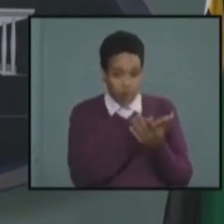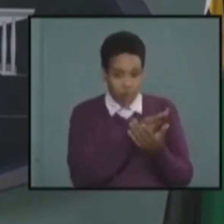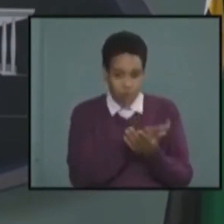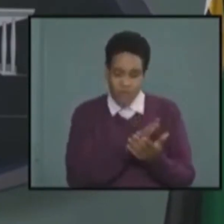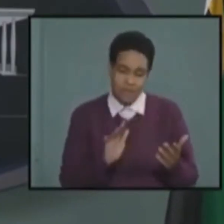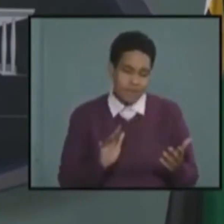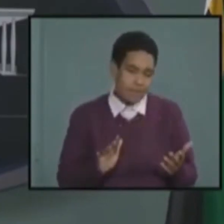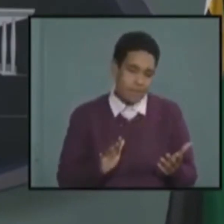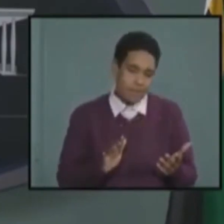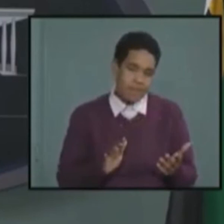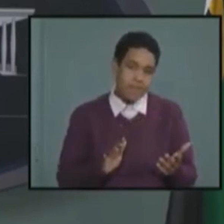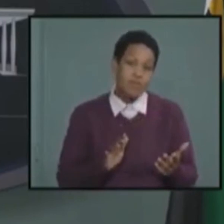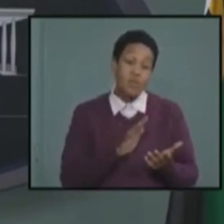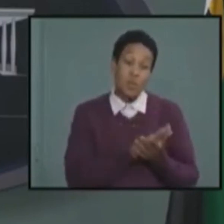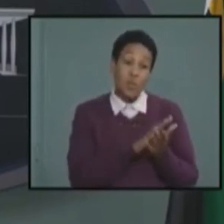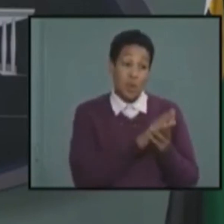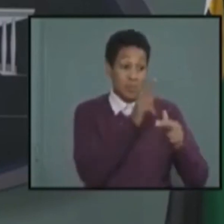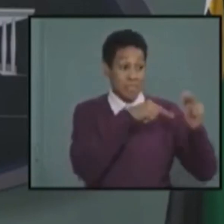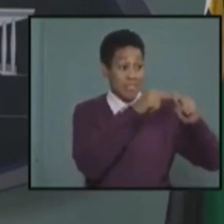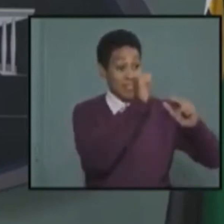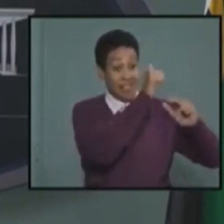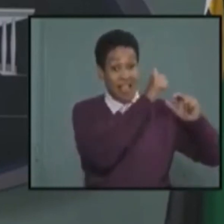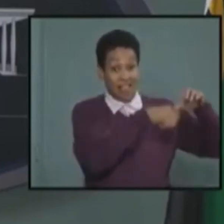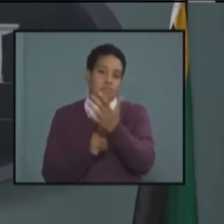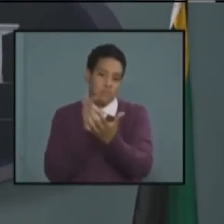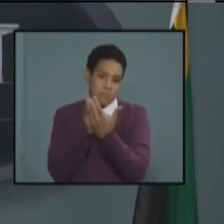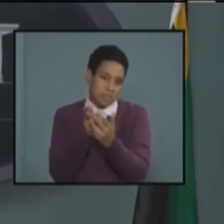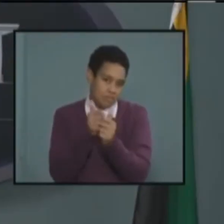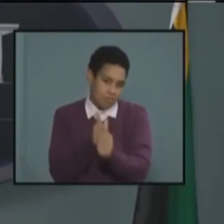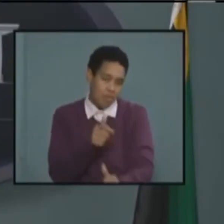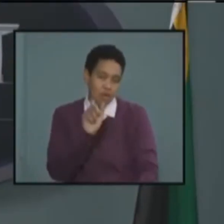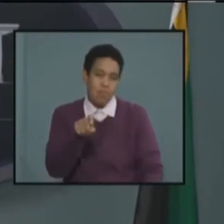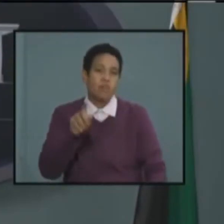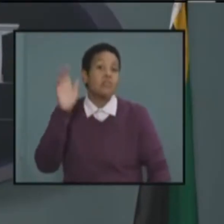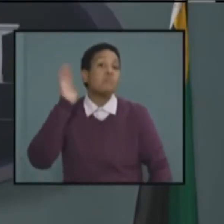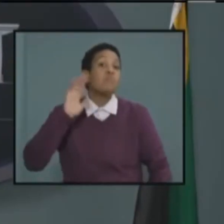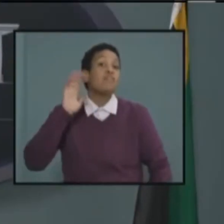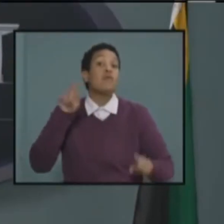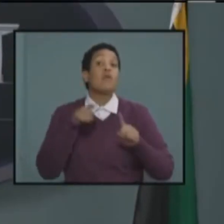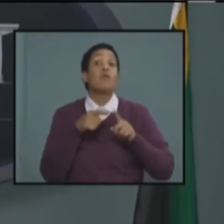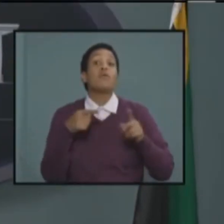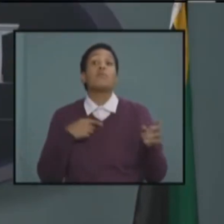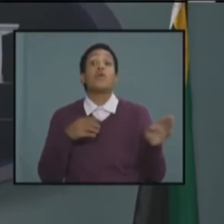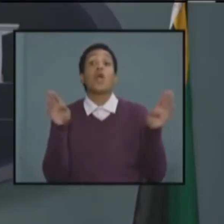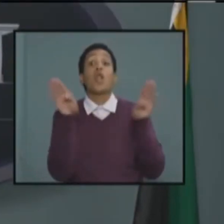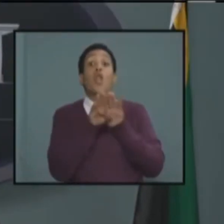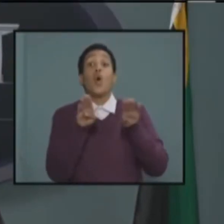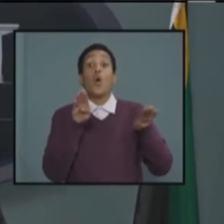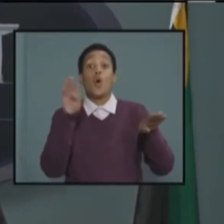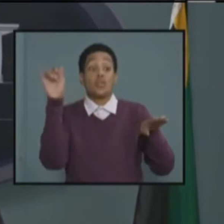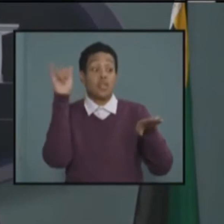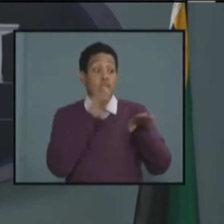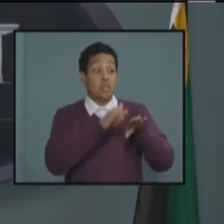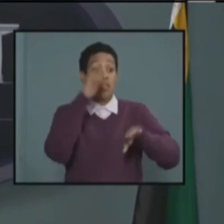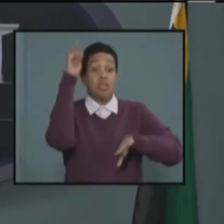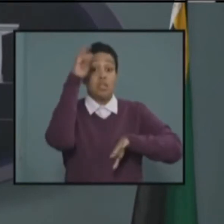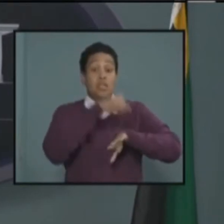re-entry and is to be taken to Parliament for approval. Previously, when we closed the border, we